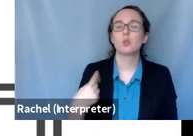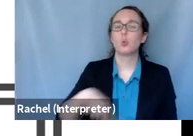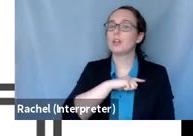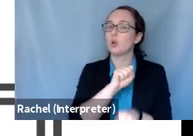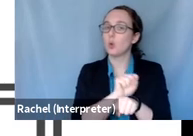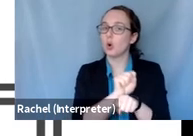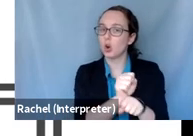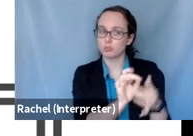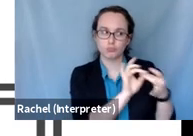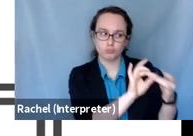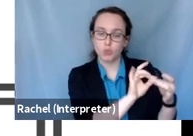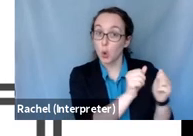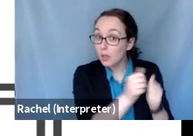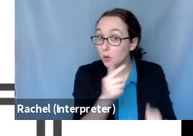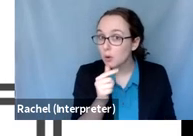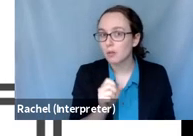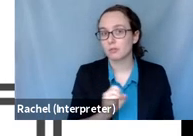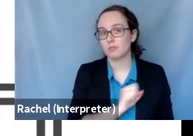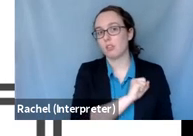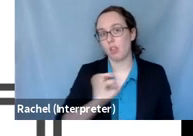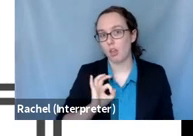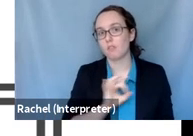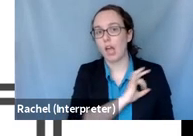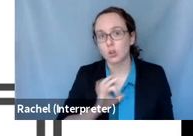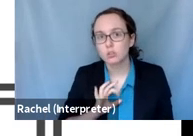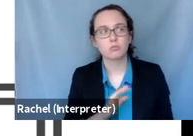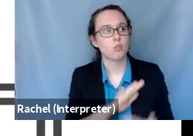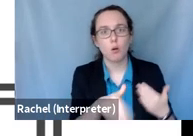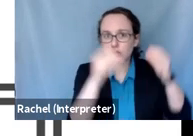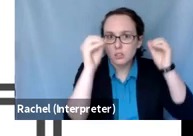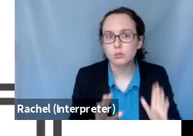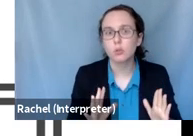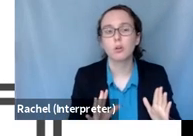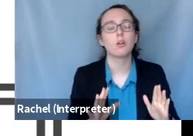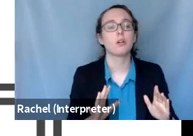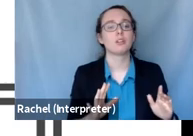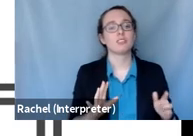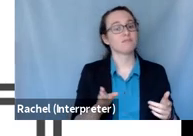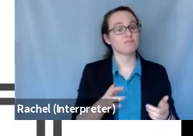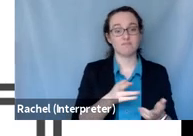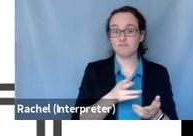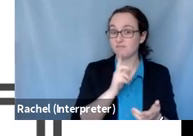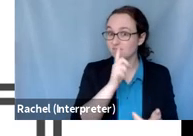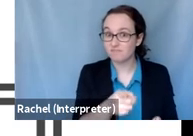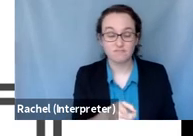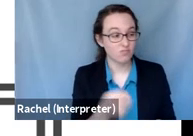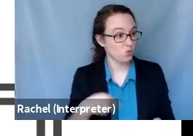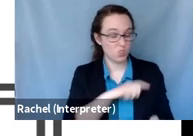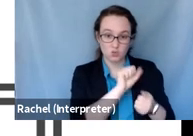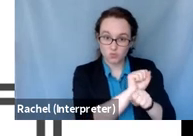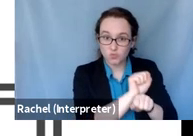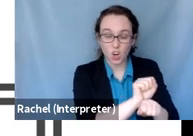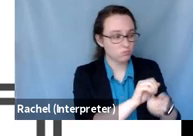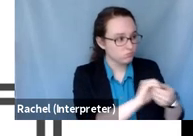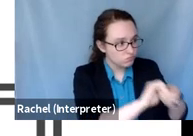these courses have been adopting for these classes since last August, if you believe it or not, and we've been working with them. This